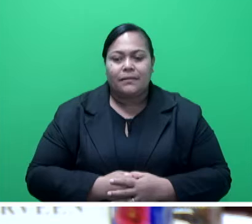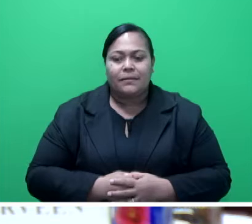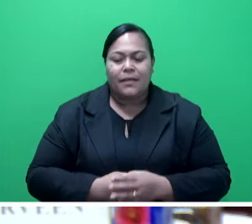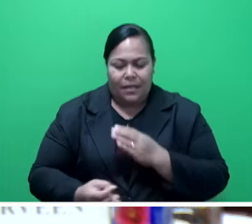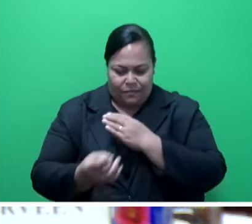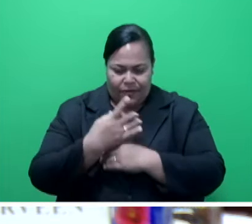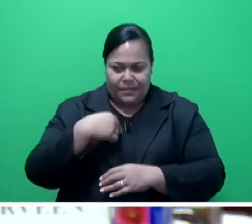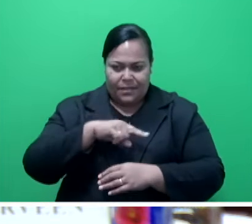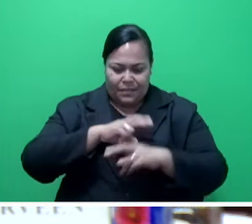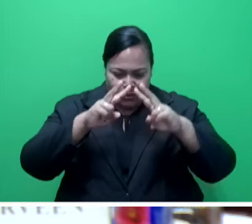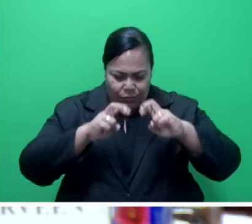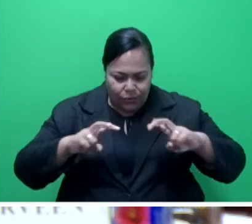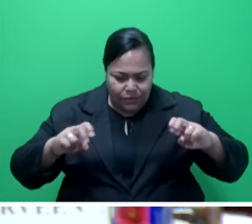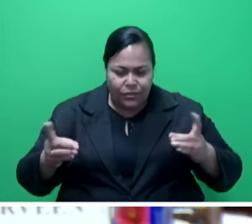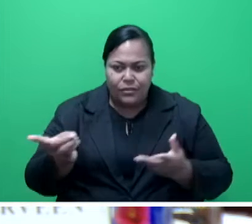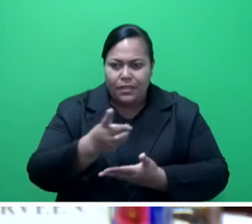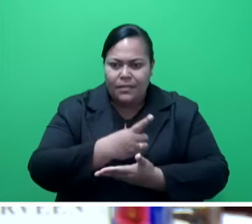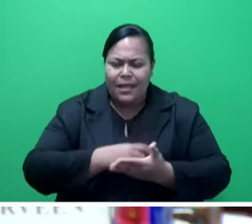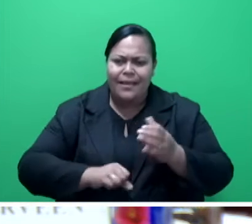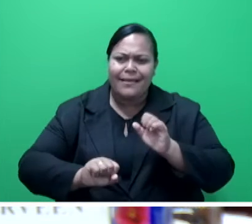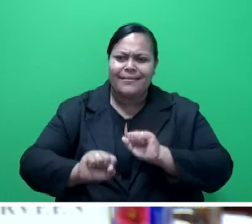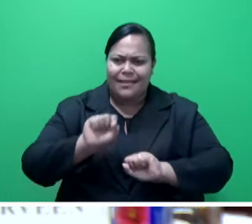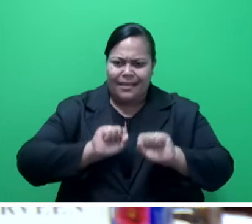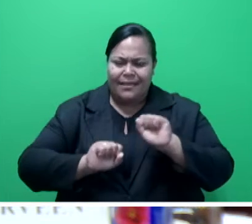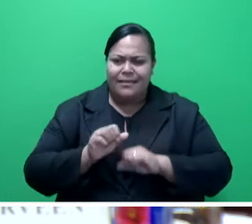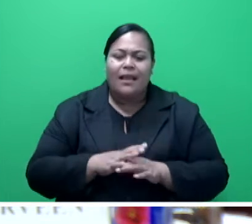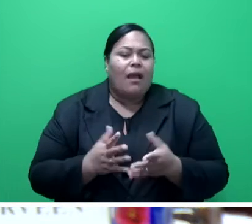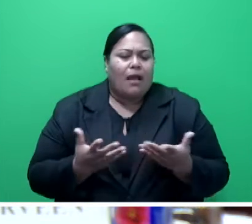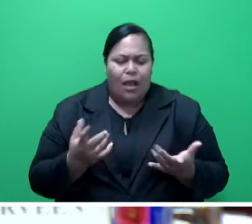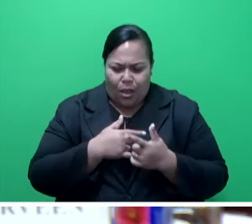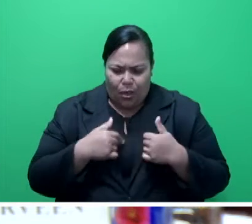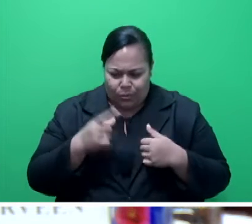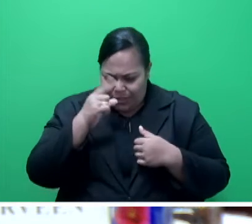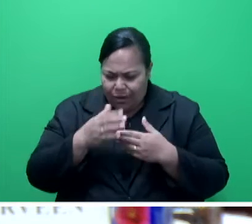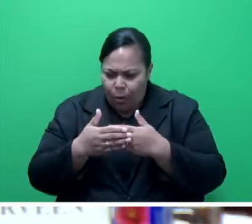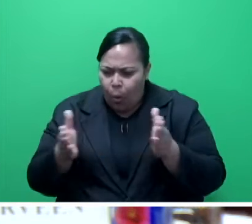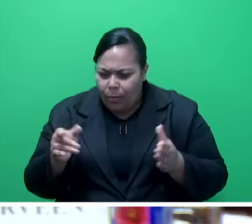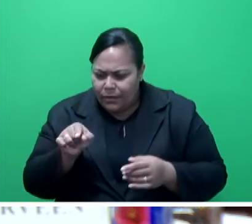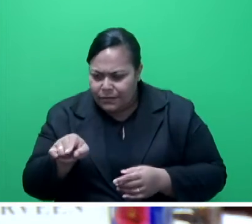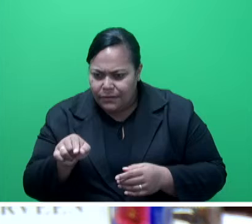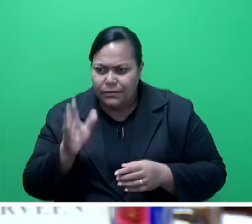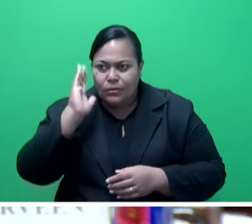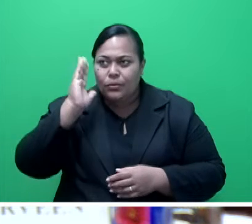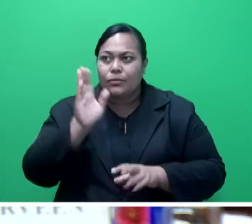research data and science to strategize better in reopening schools for our children.